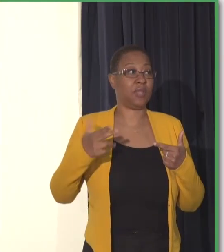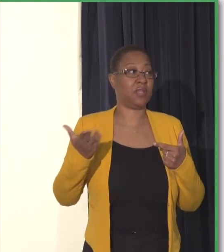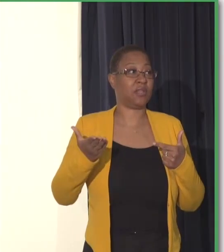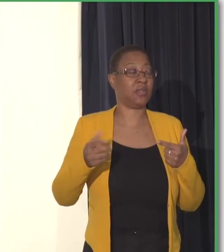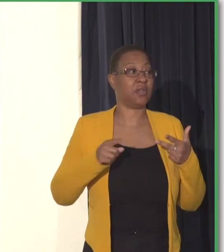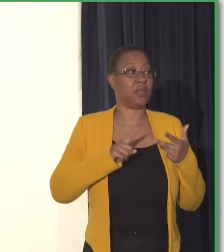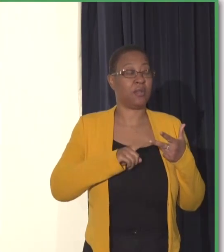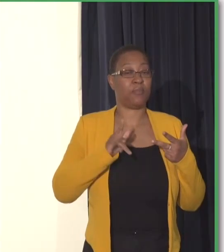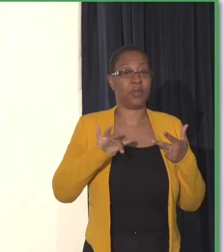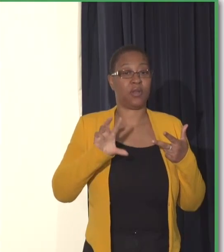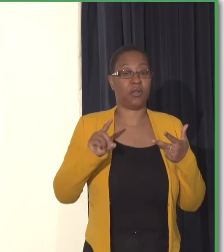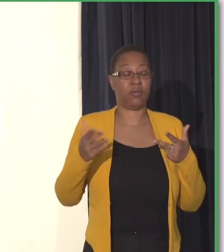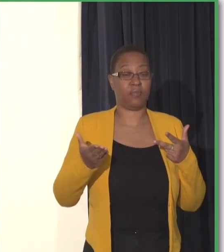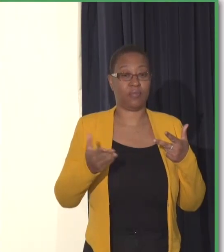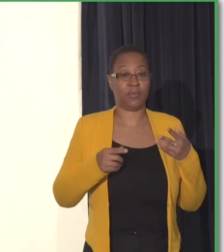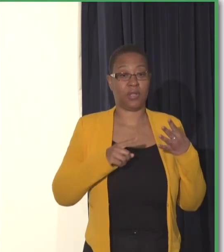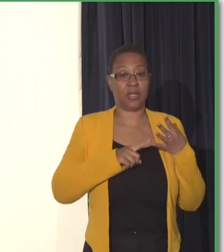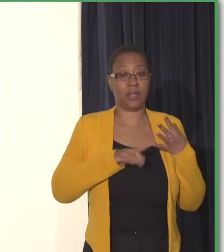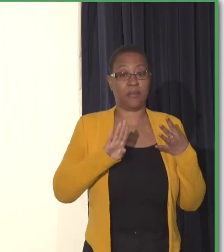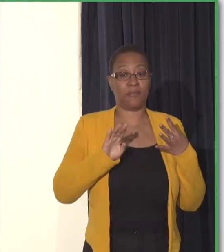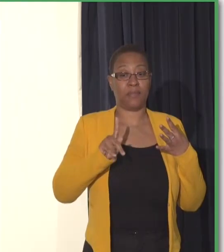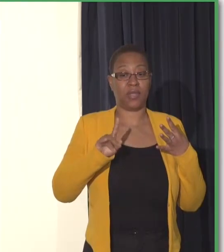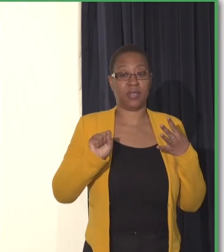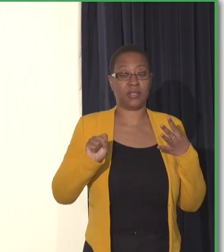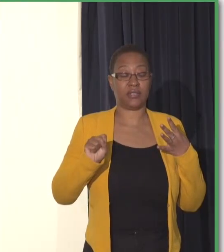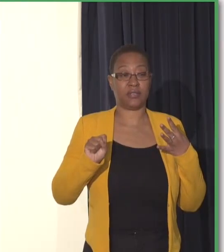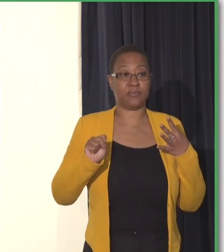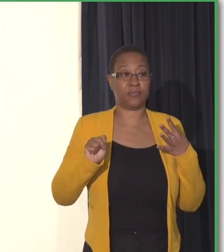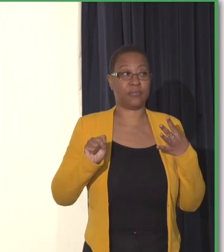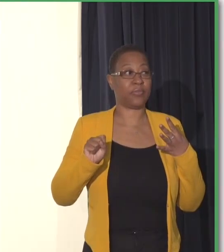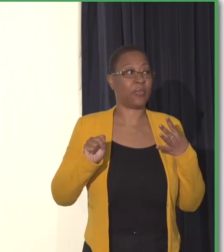Commissioner Bernard? Present. Commissioner Banks?